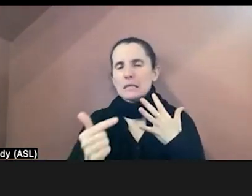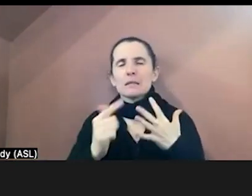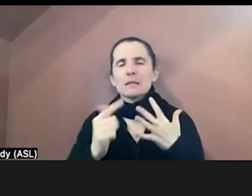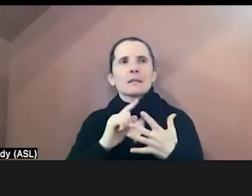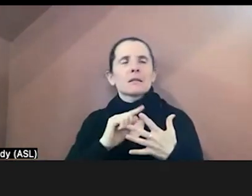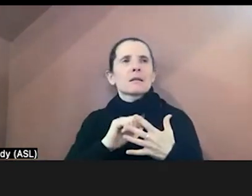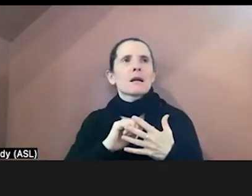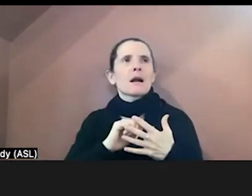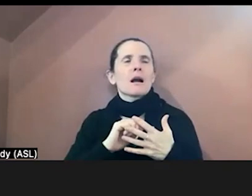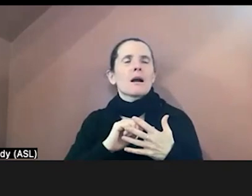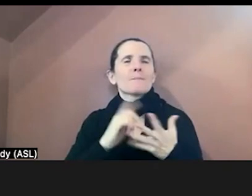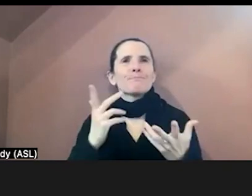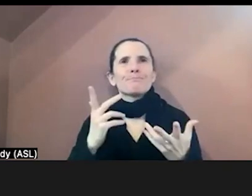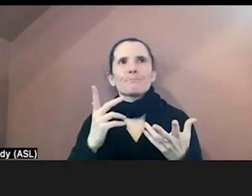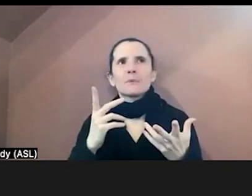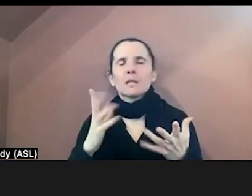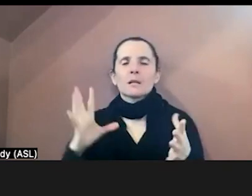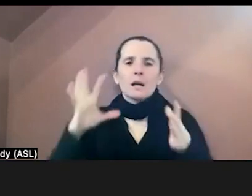and